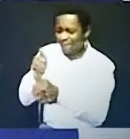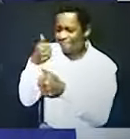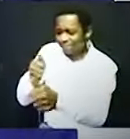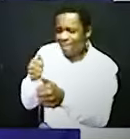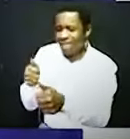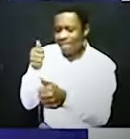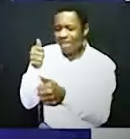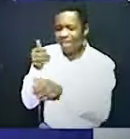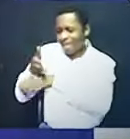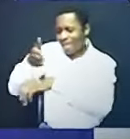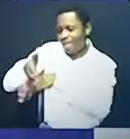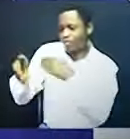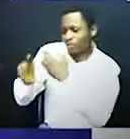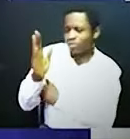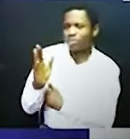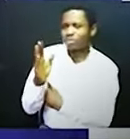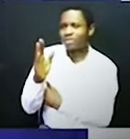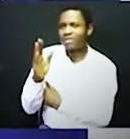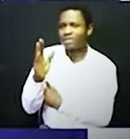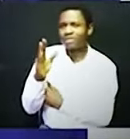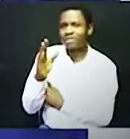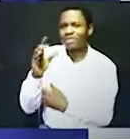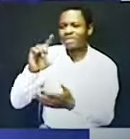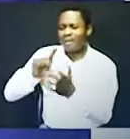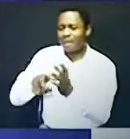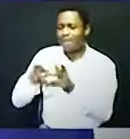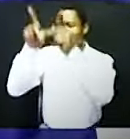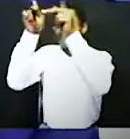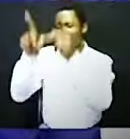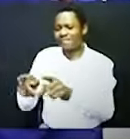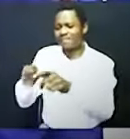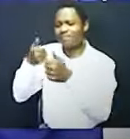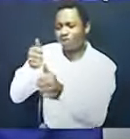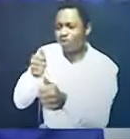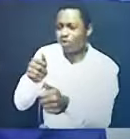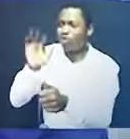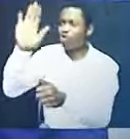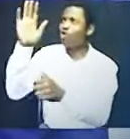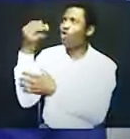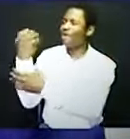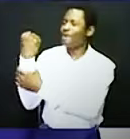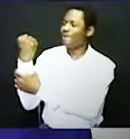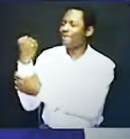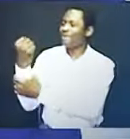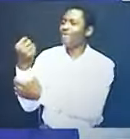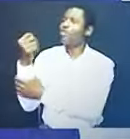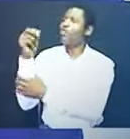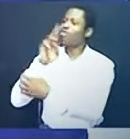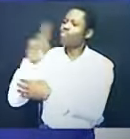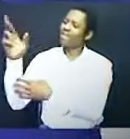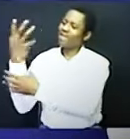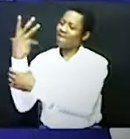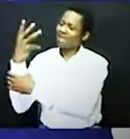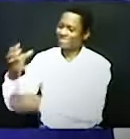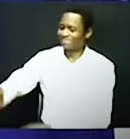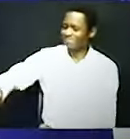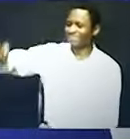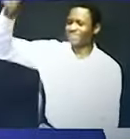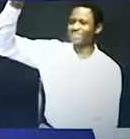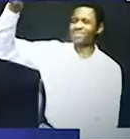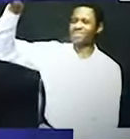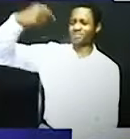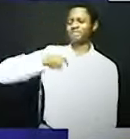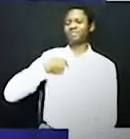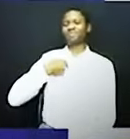I'm following hard after, his right hand is also holding me. Now, the Midinechipa, no Ninsenifa so Esomimu. Wonderful. Hey, wah,